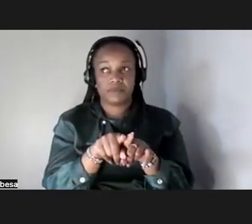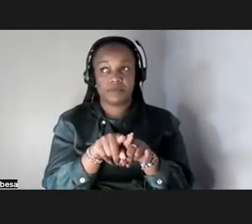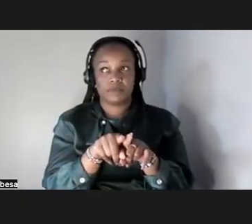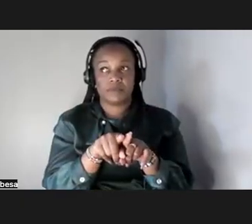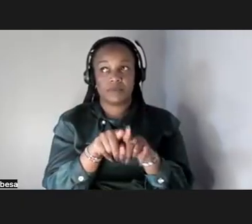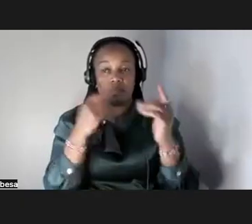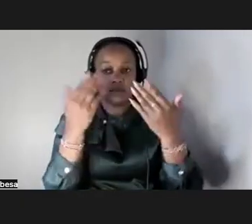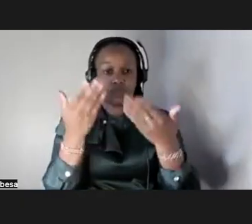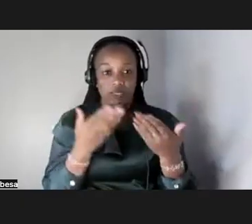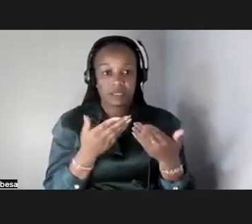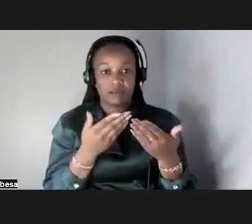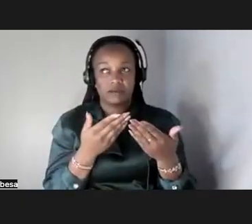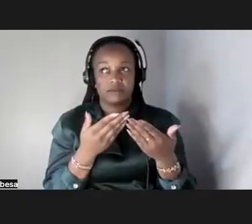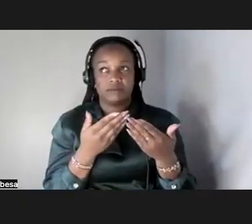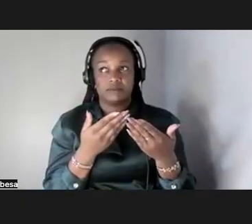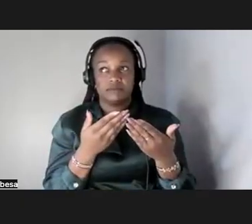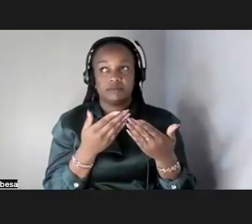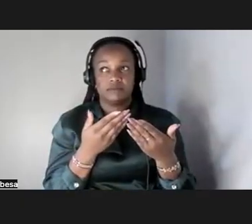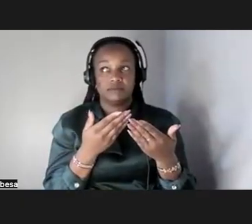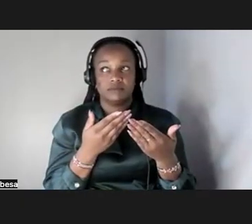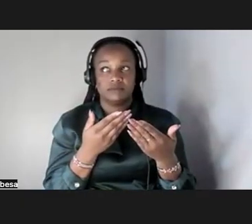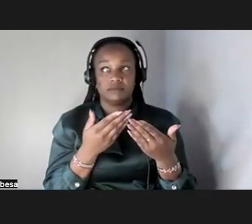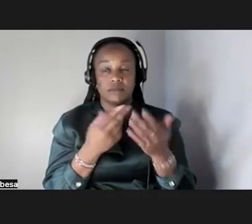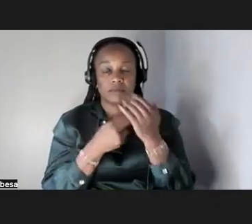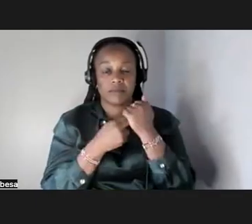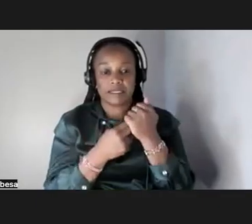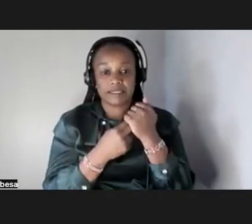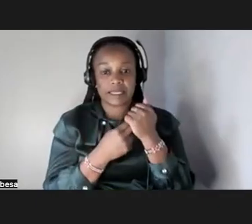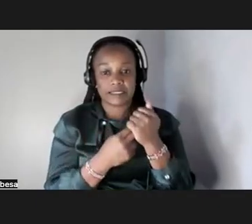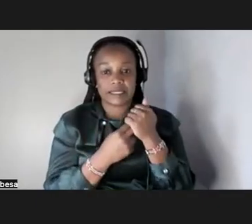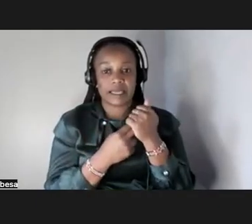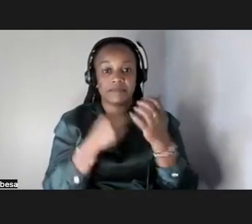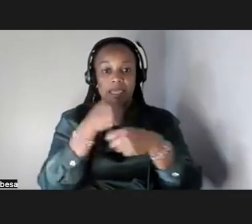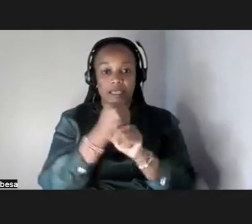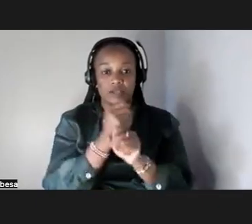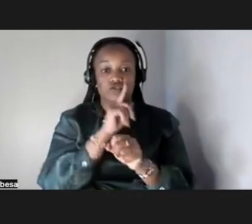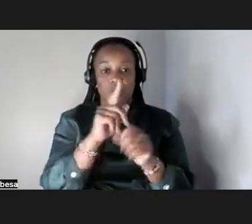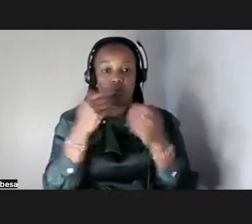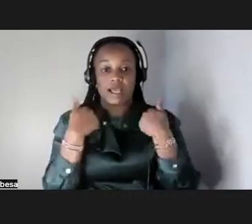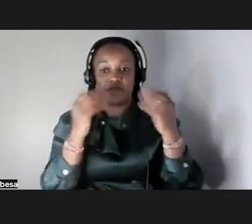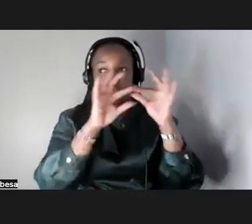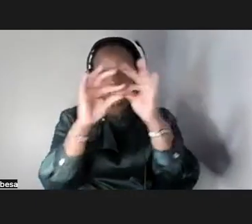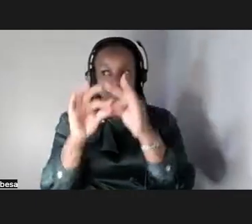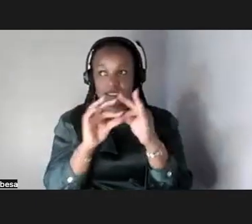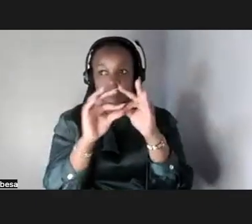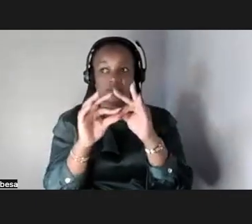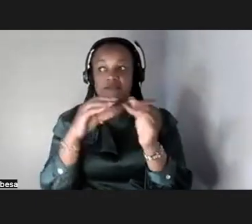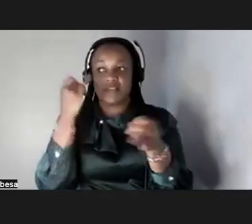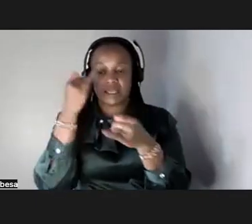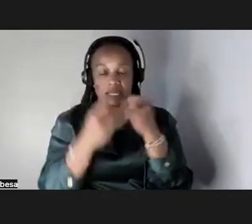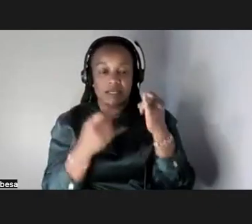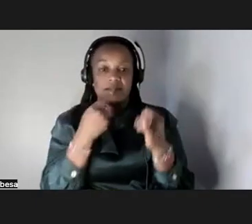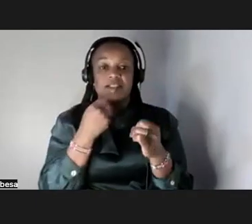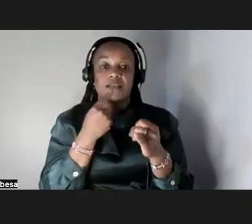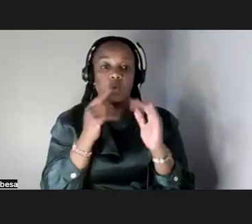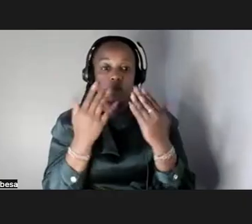bringing in different partners and ensuring that we have coordination. And then finally, I would just say